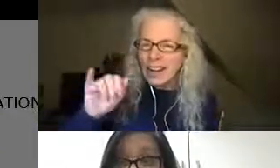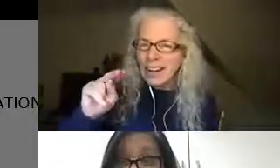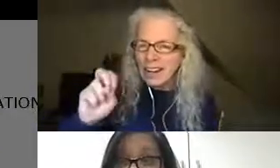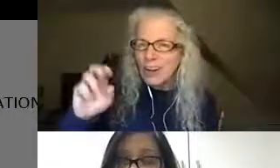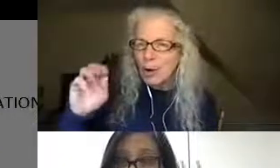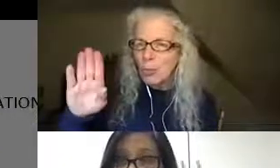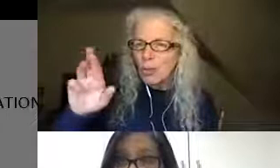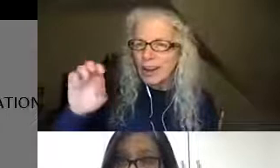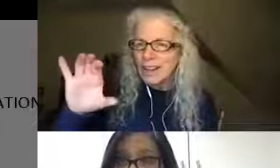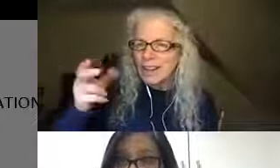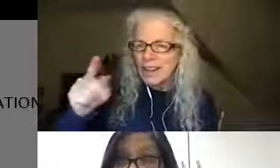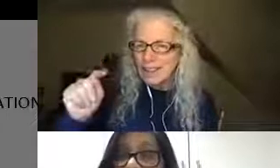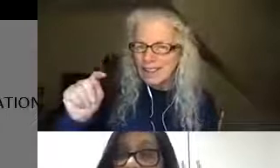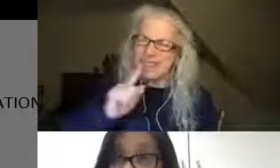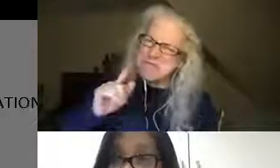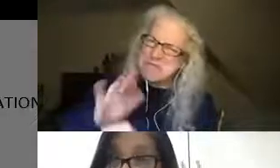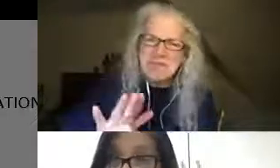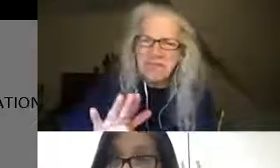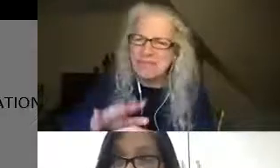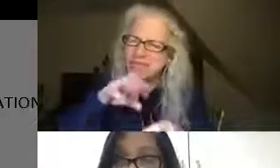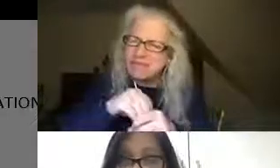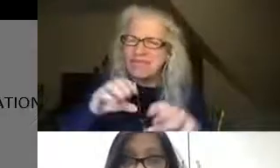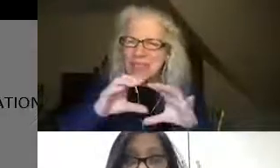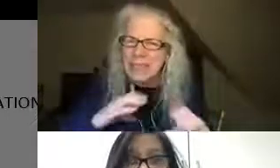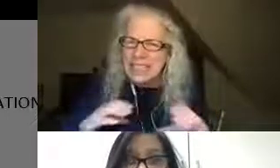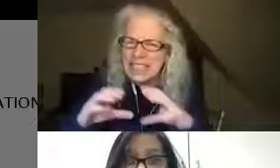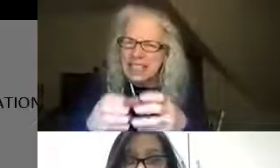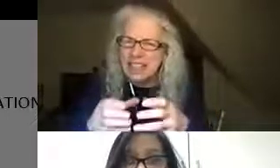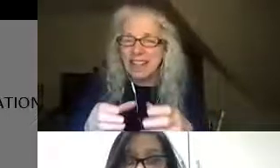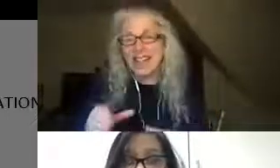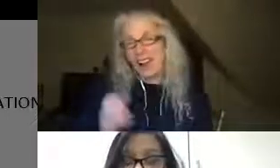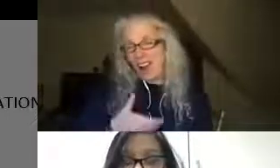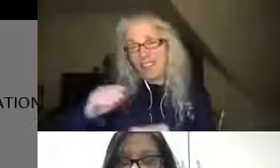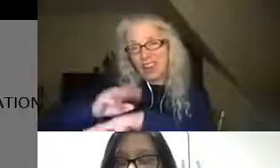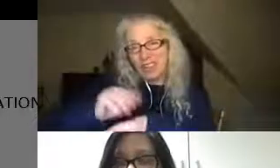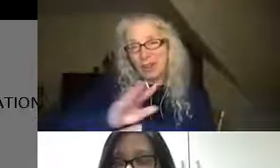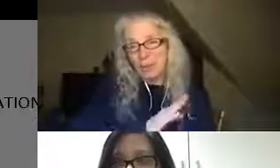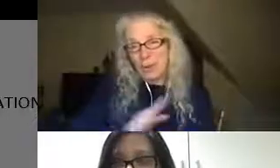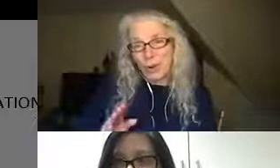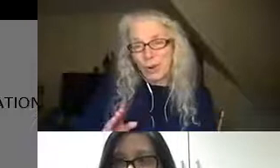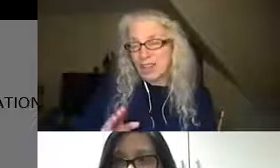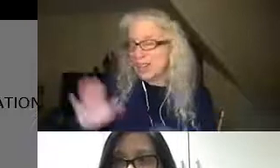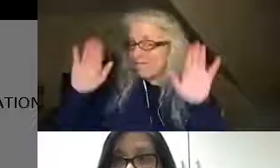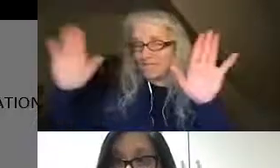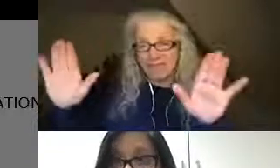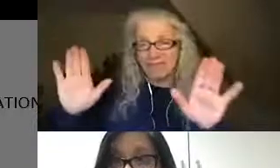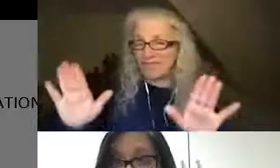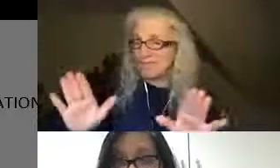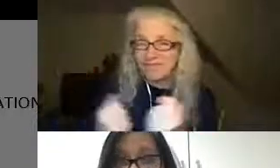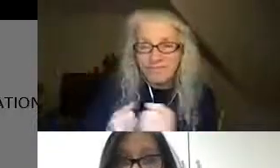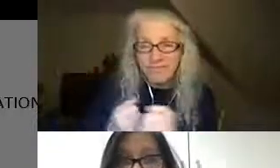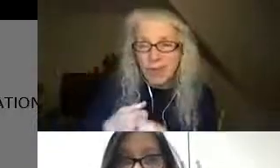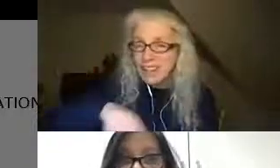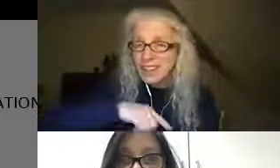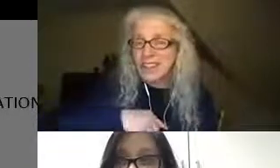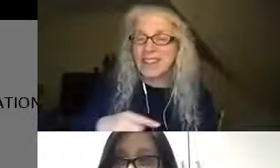committee, because they've served as our advisory board, and they've both done a fantastic job of supporting us.